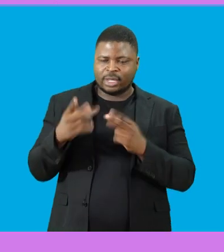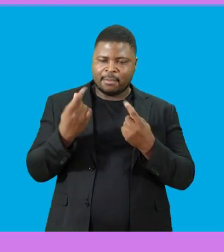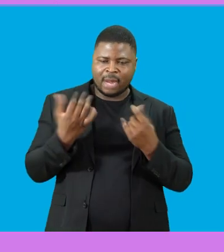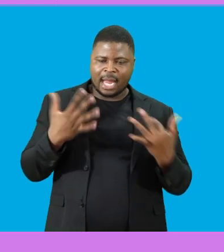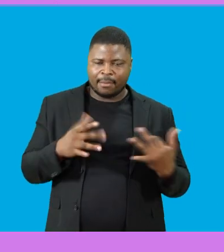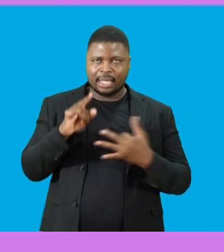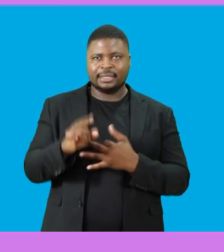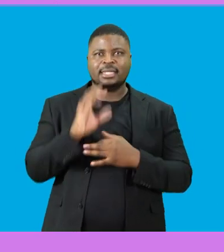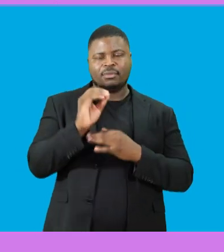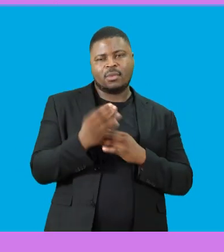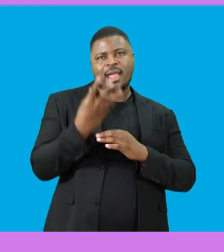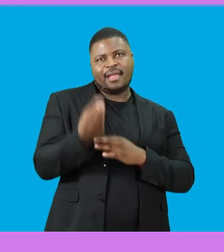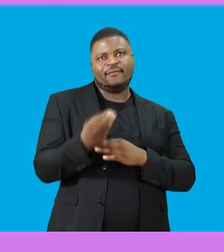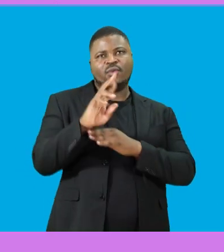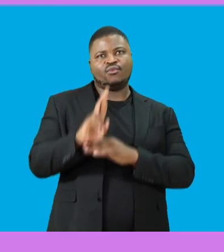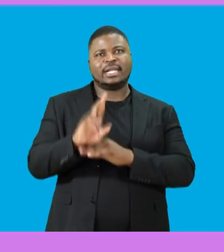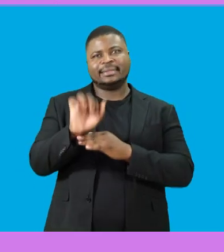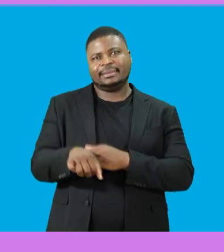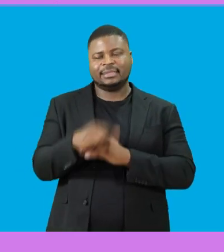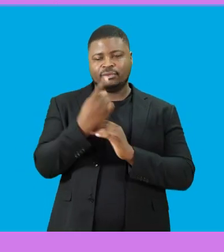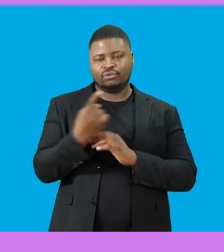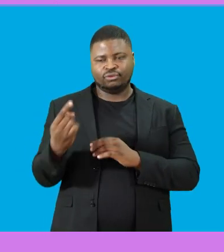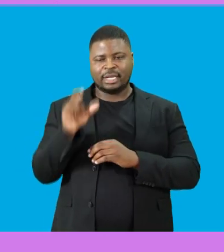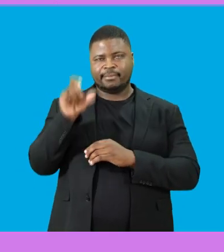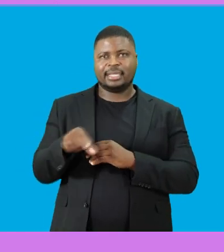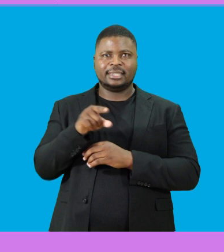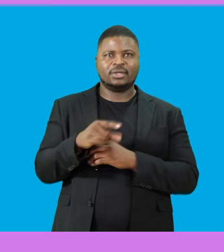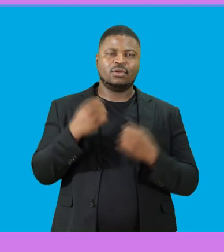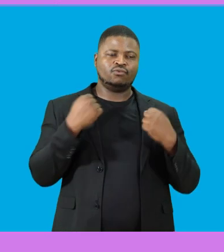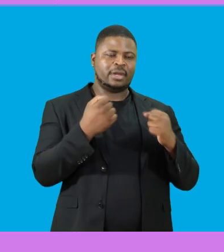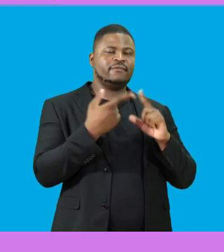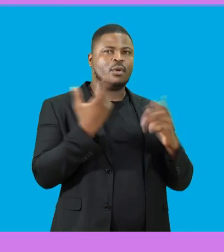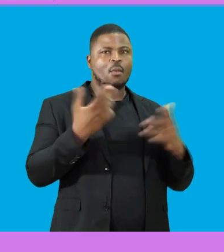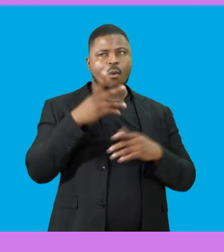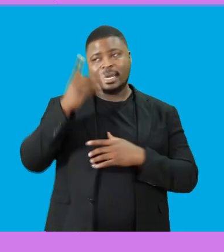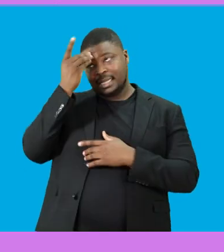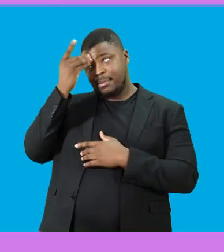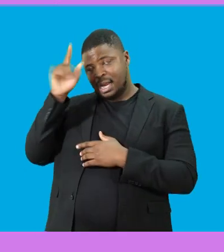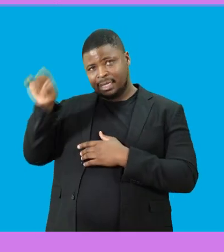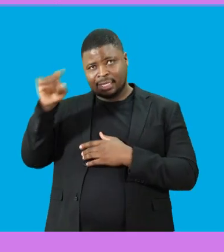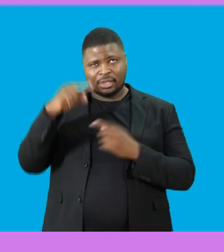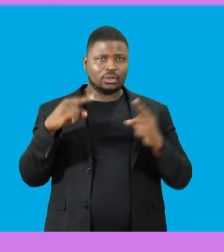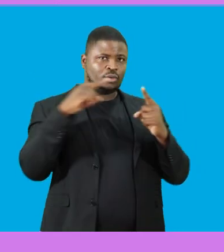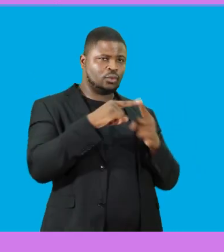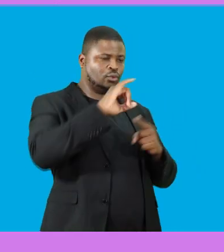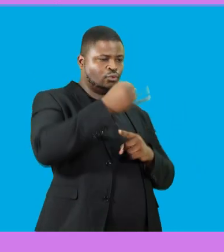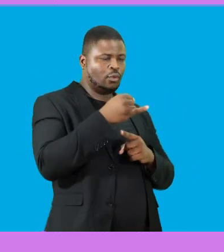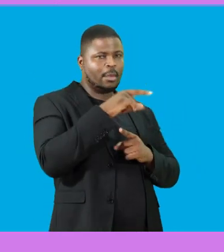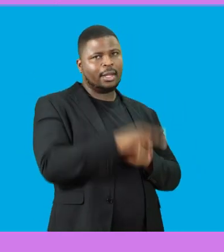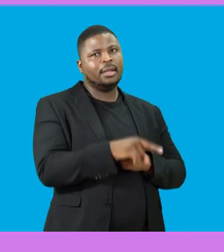given below, and the fares are in rands per person. So they're traveling from where? From Durban to Johannesburg. From